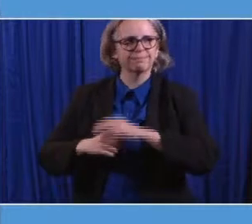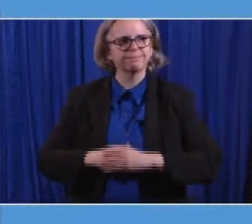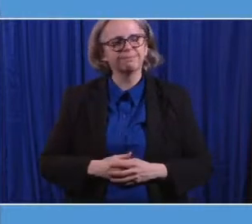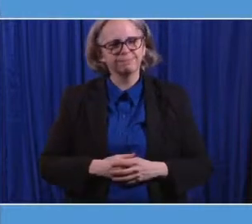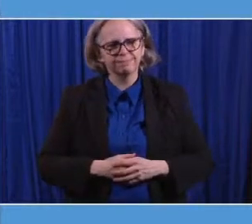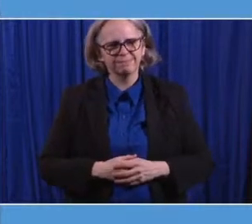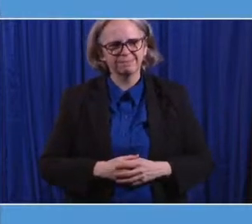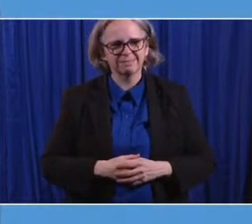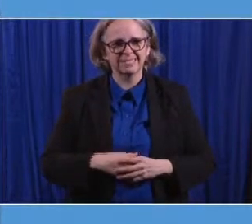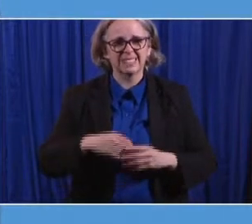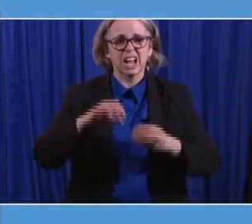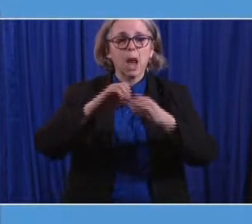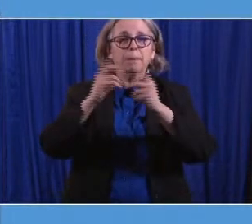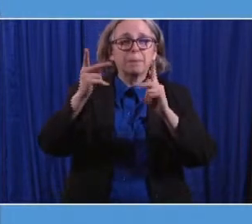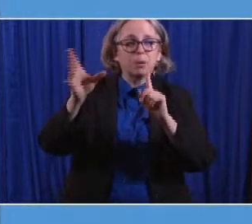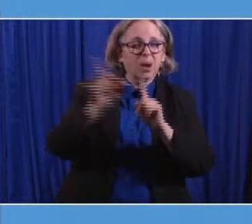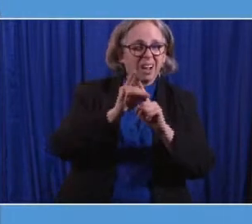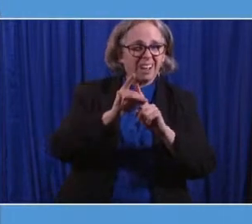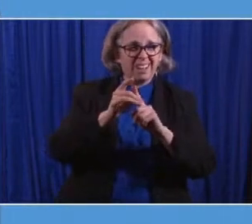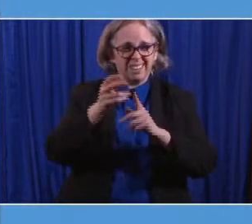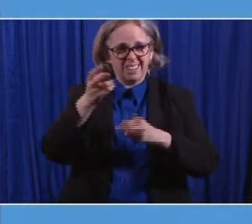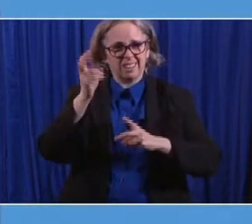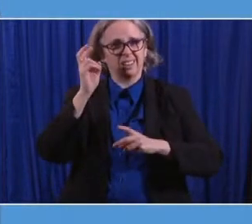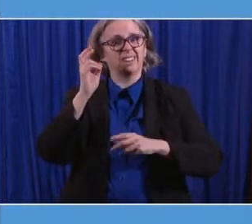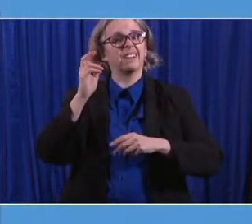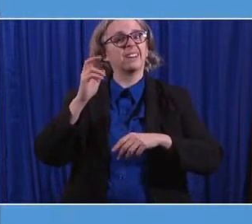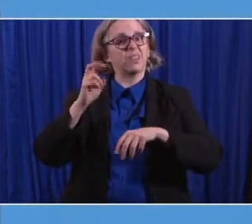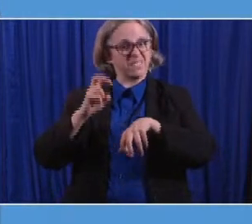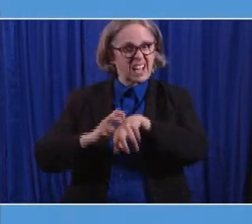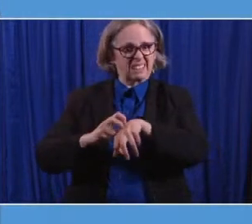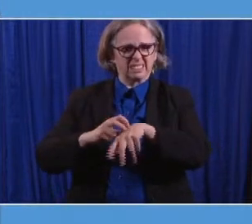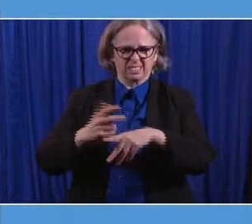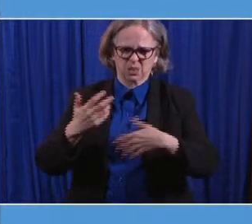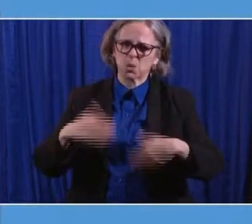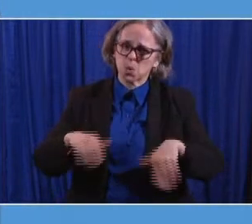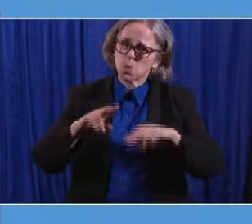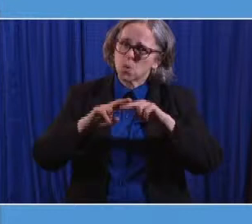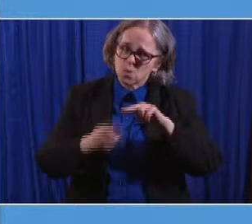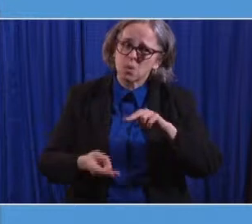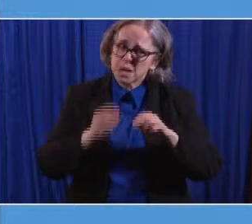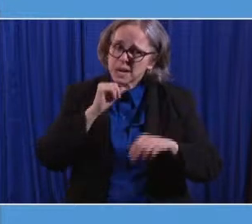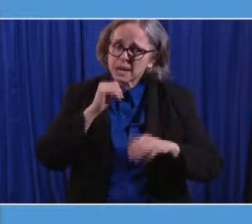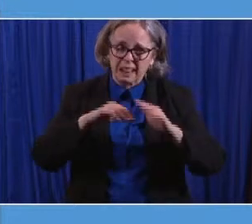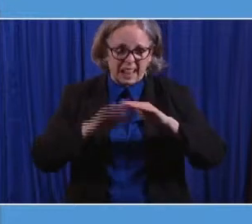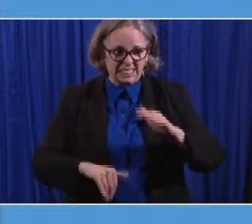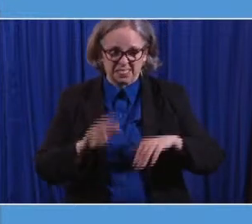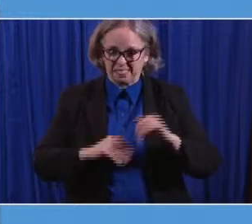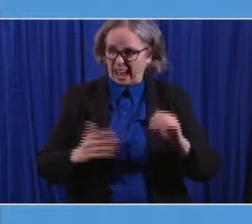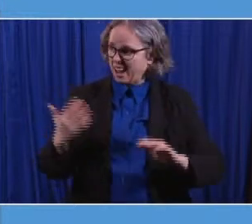Cases continue to be a lot less than they were a few weeks ago.